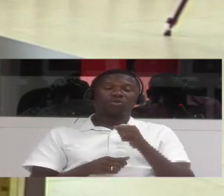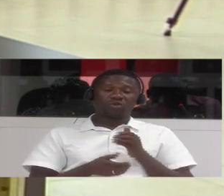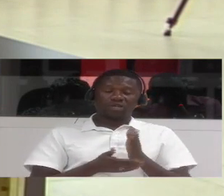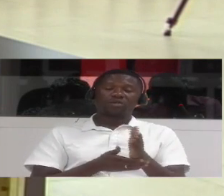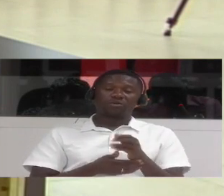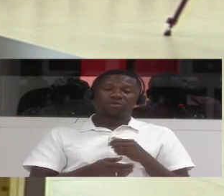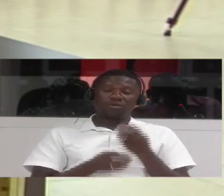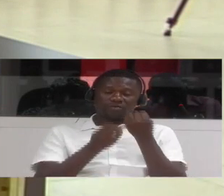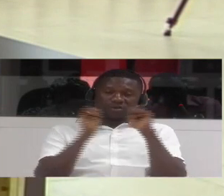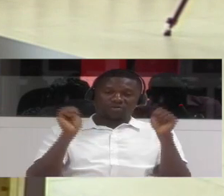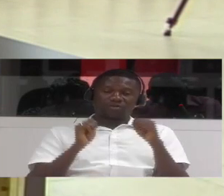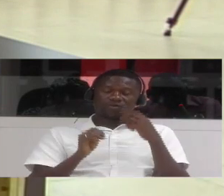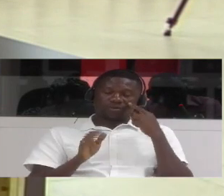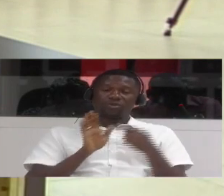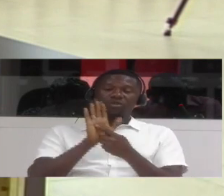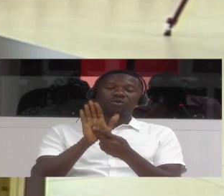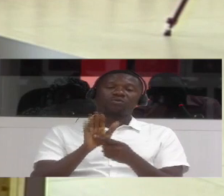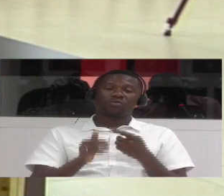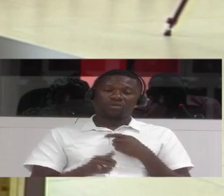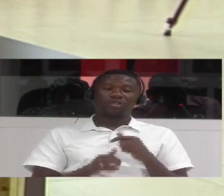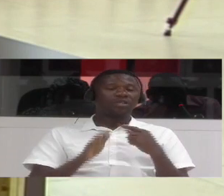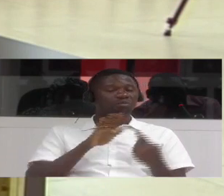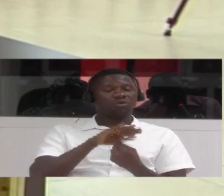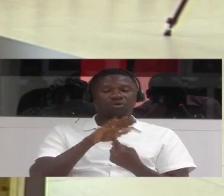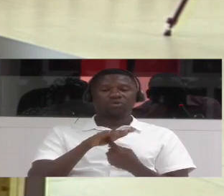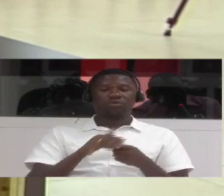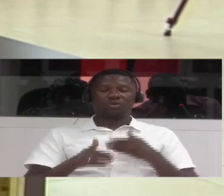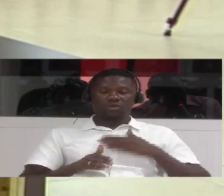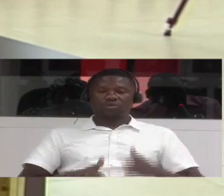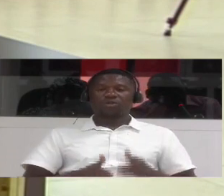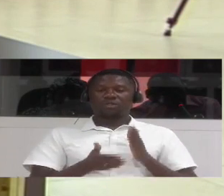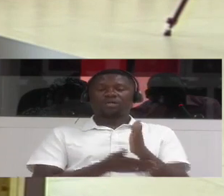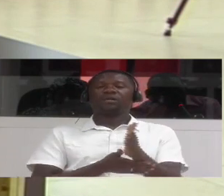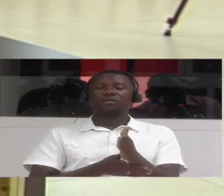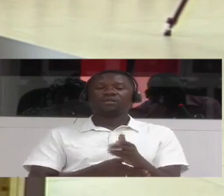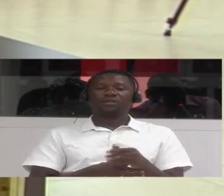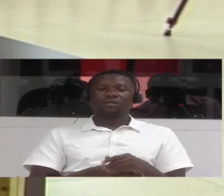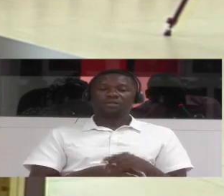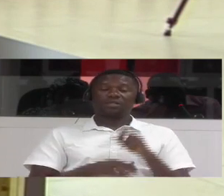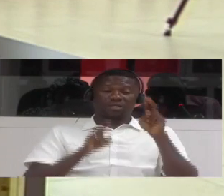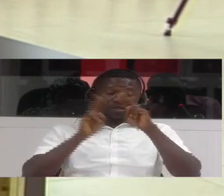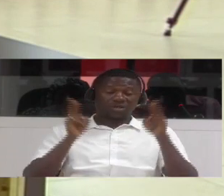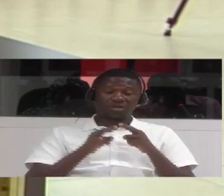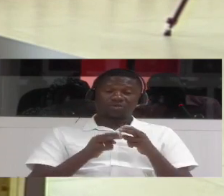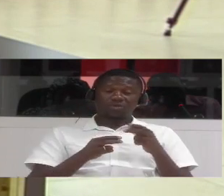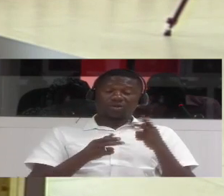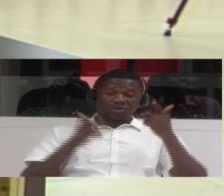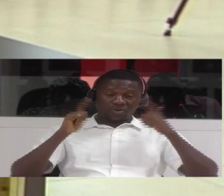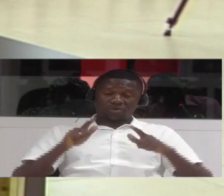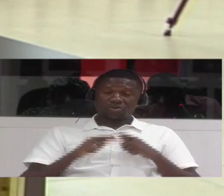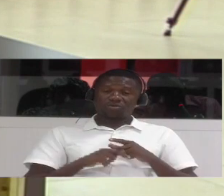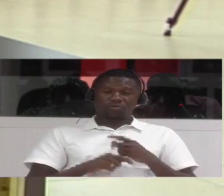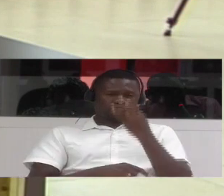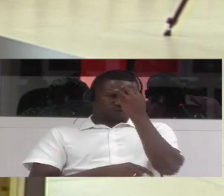is a fundamental, I mean, human right. And the international law generally frowns upon any kind of registration